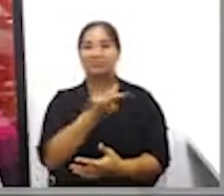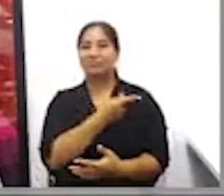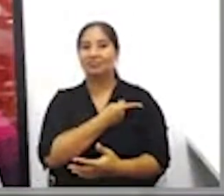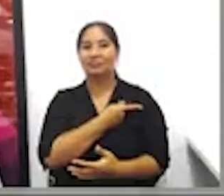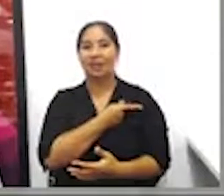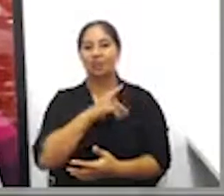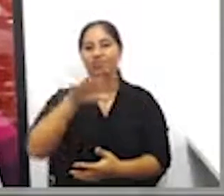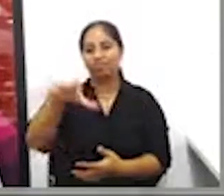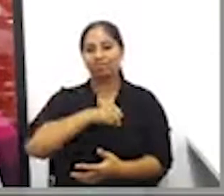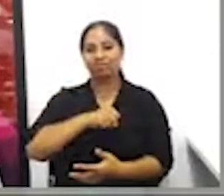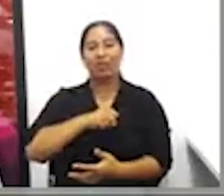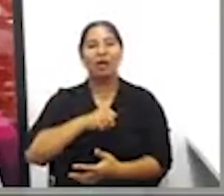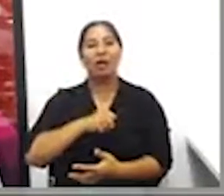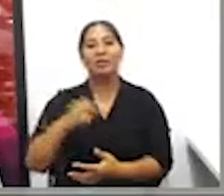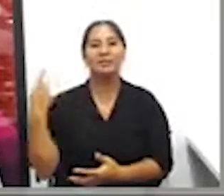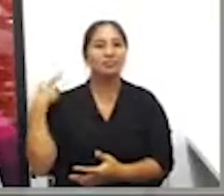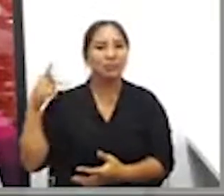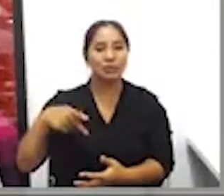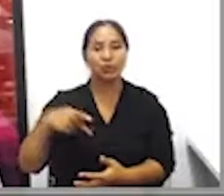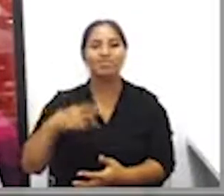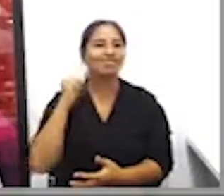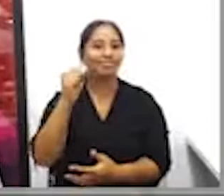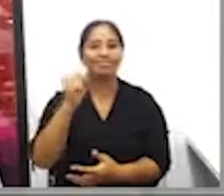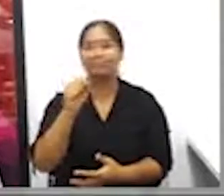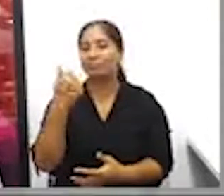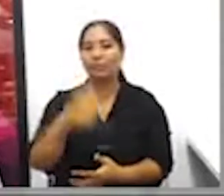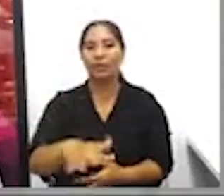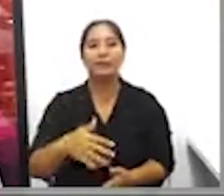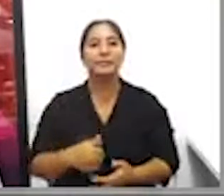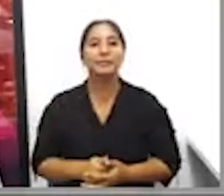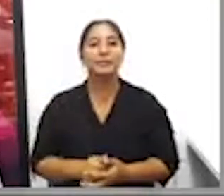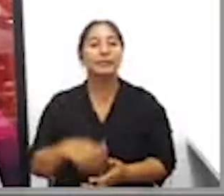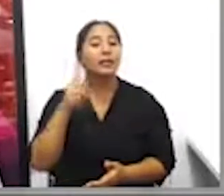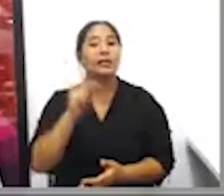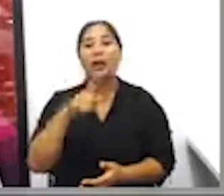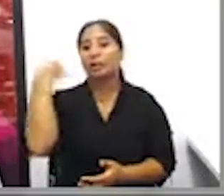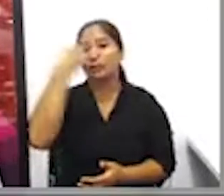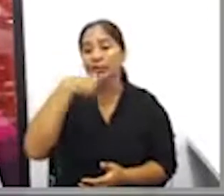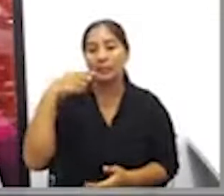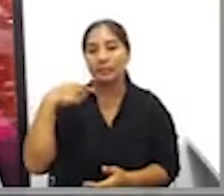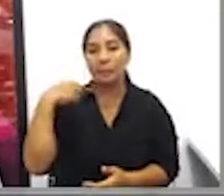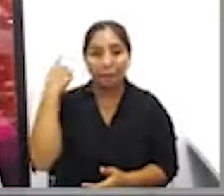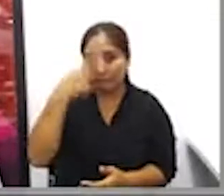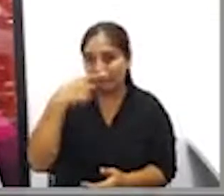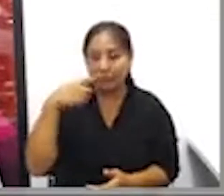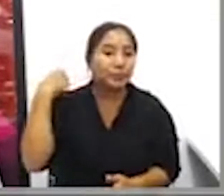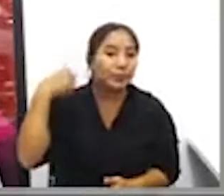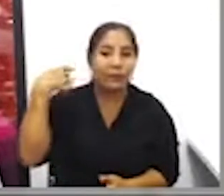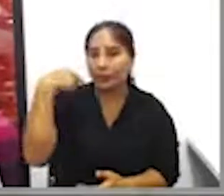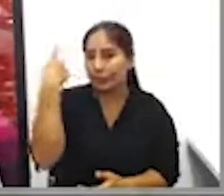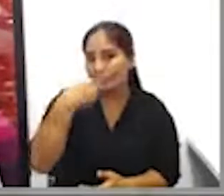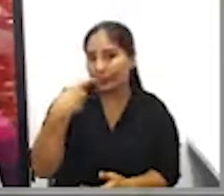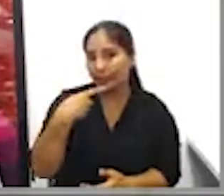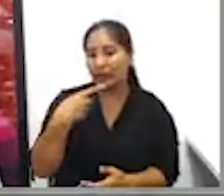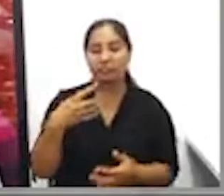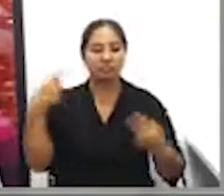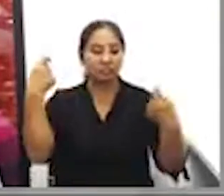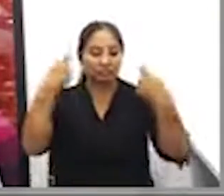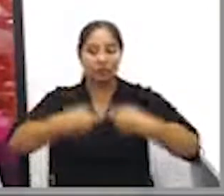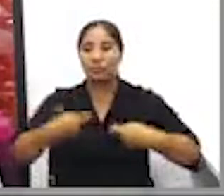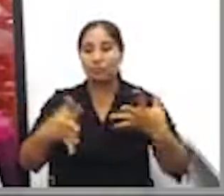able to accomplish what we want to. So for those women who have felt disrespected, and as I've said, there's probably not a woman here who has not experienced